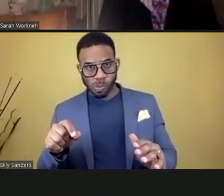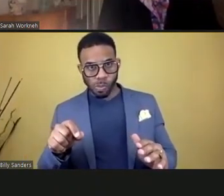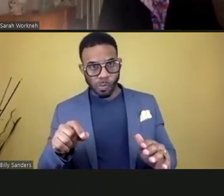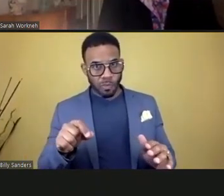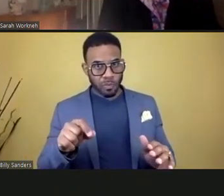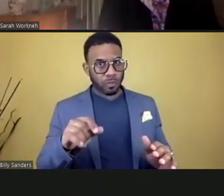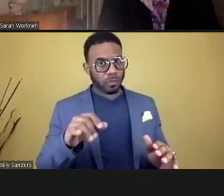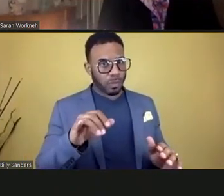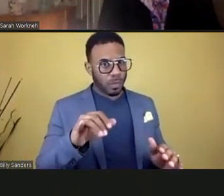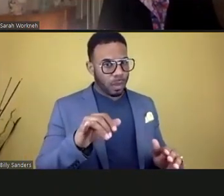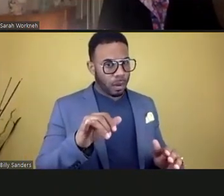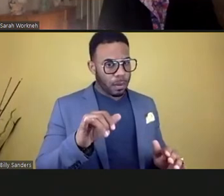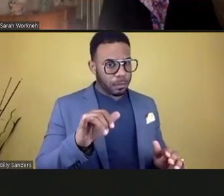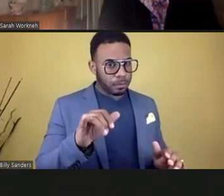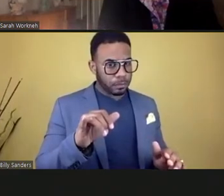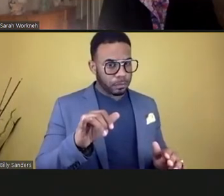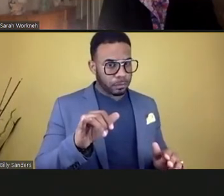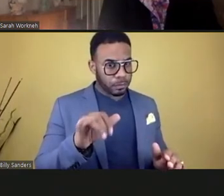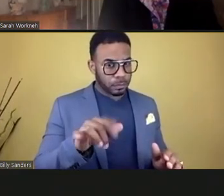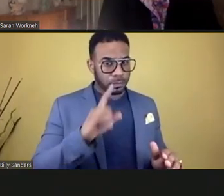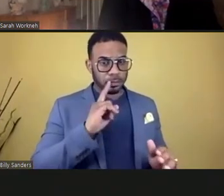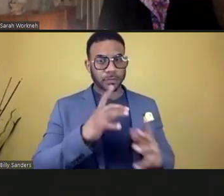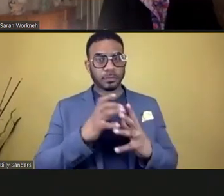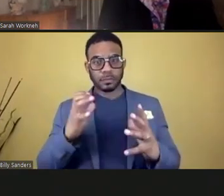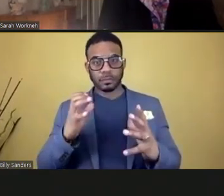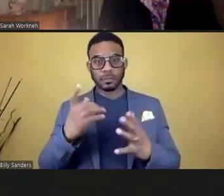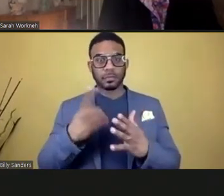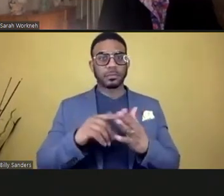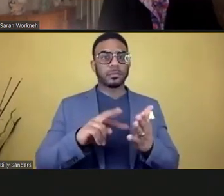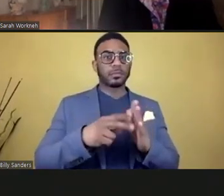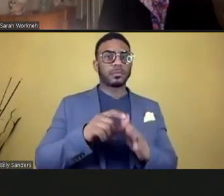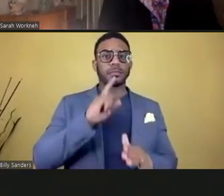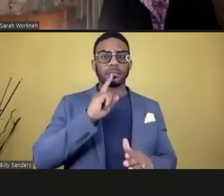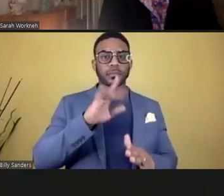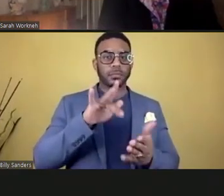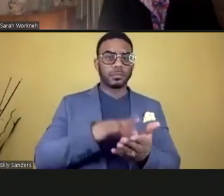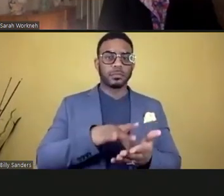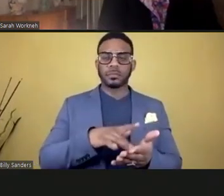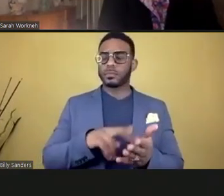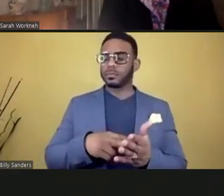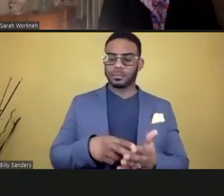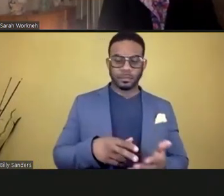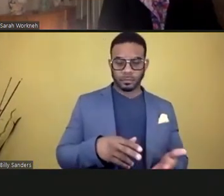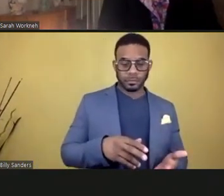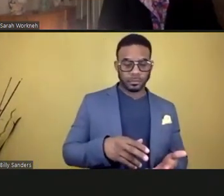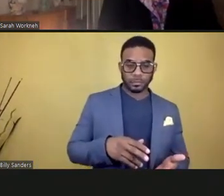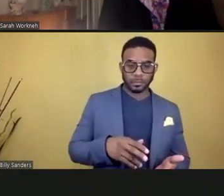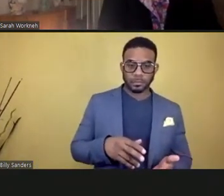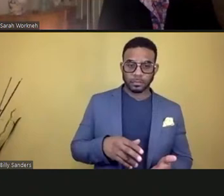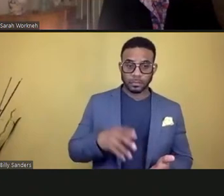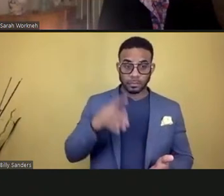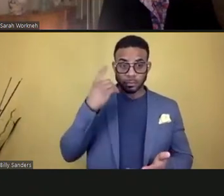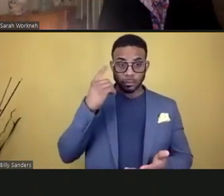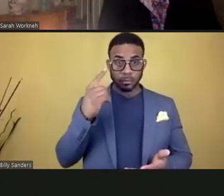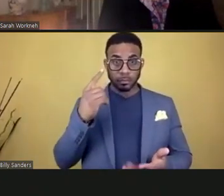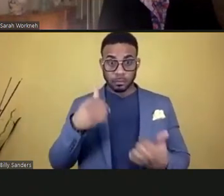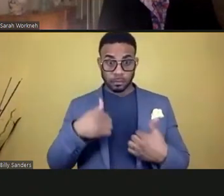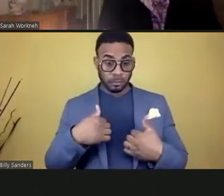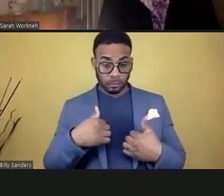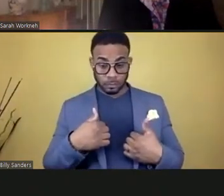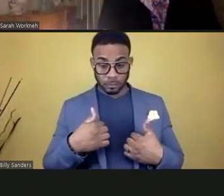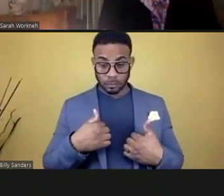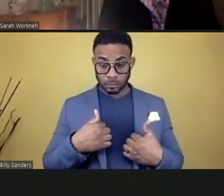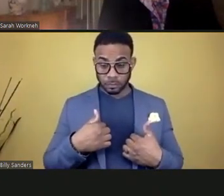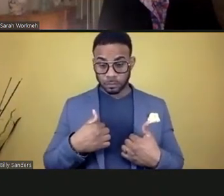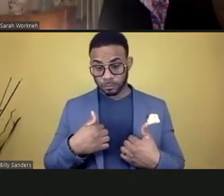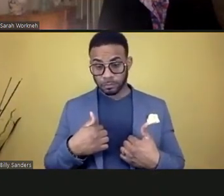mean, that's that, and that is a lot of what it means to be centered. I mean, you know, for me,